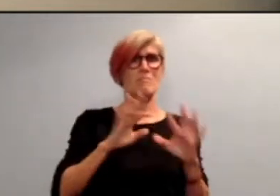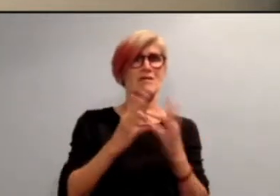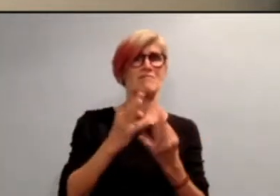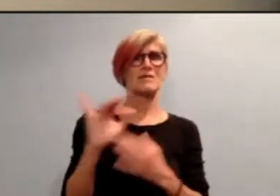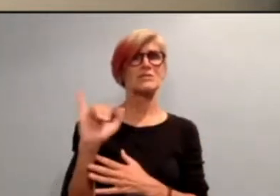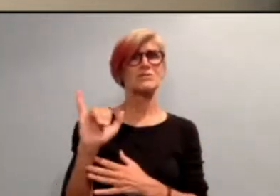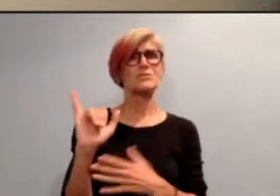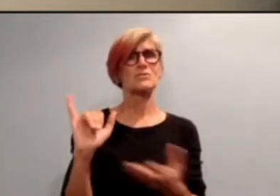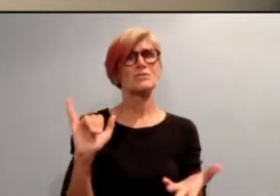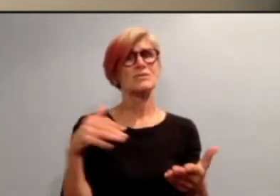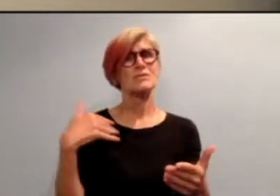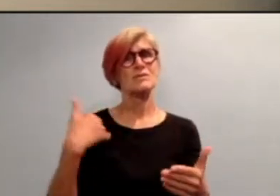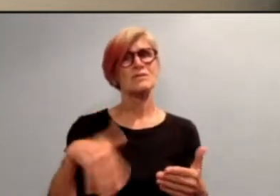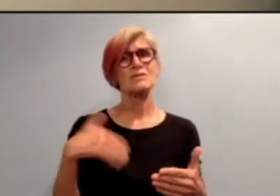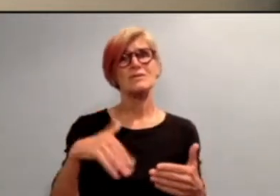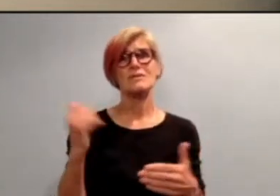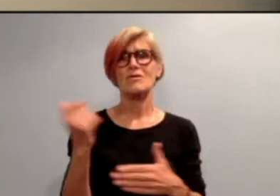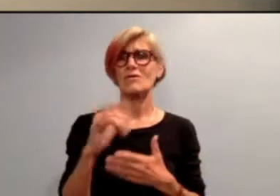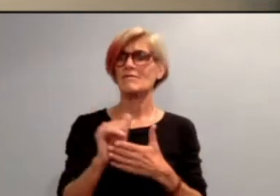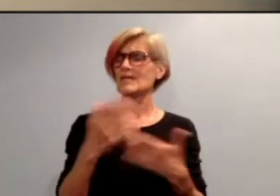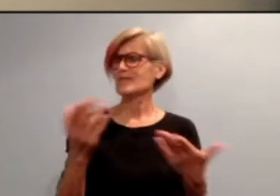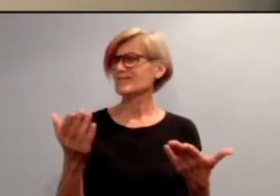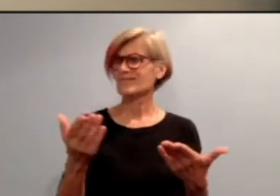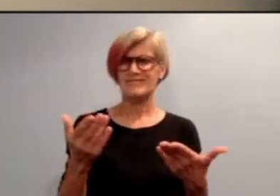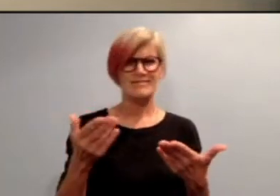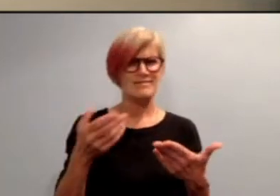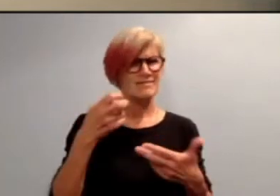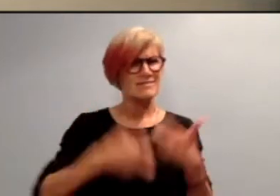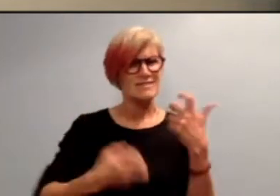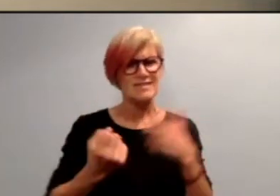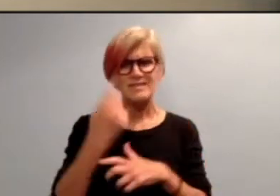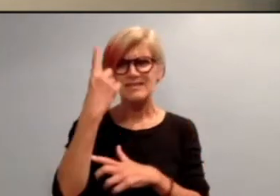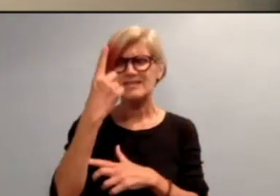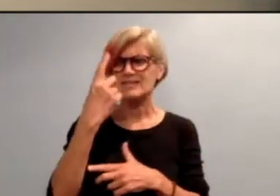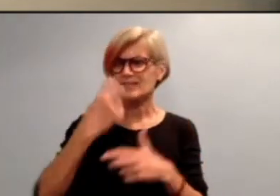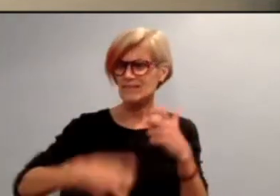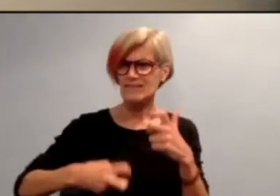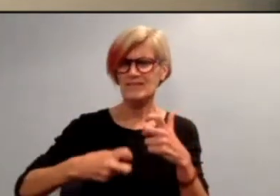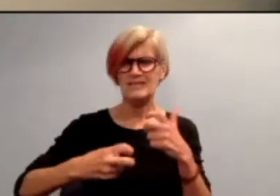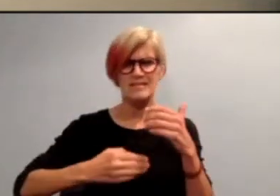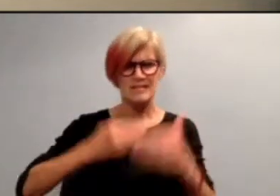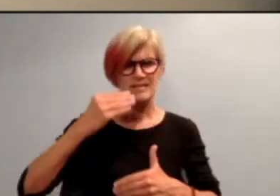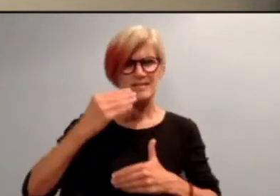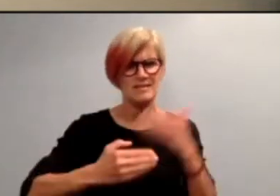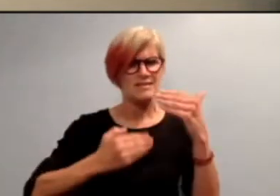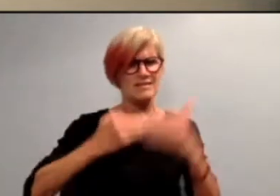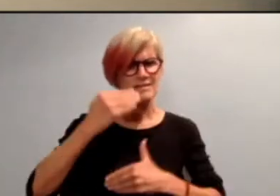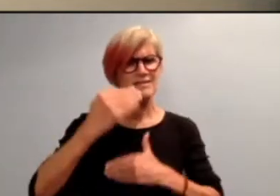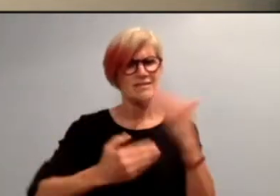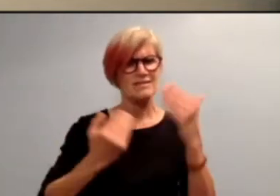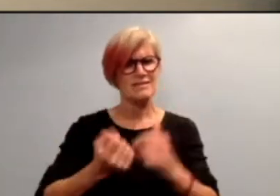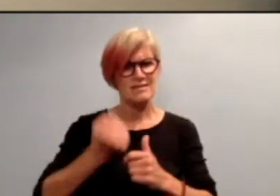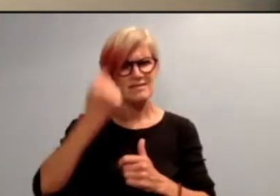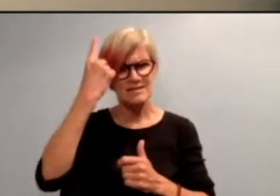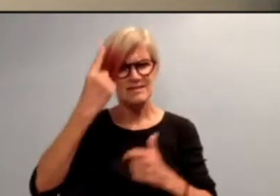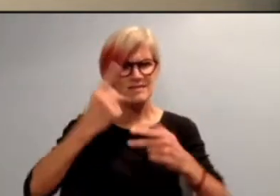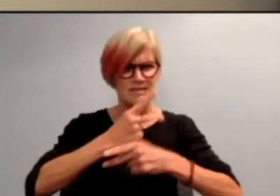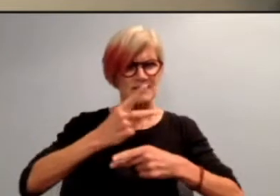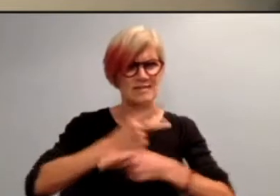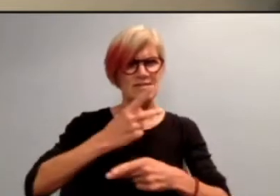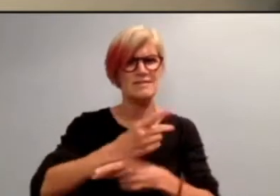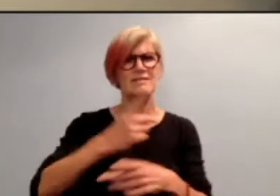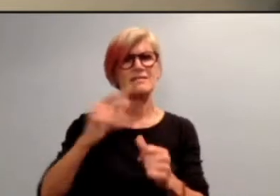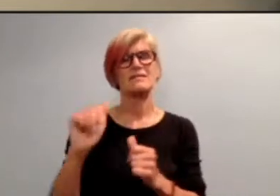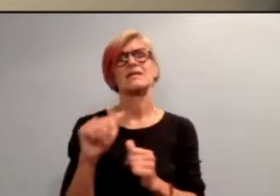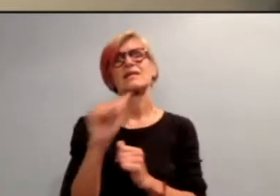of this has been hard to understand and process at times. Asian American history in this country and state has